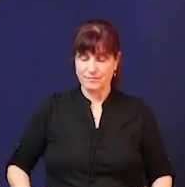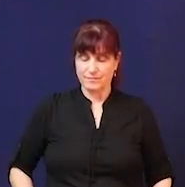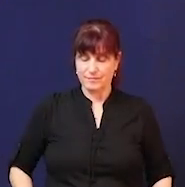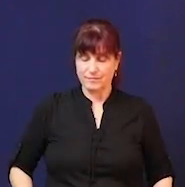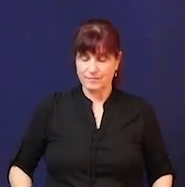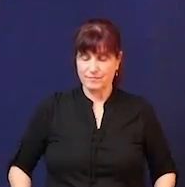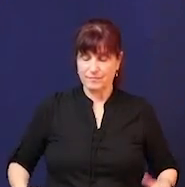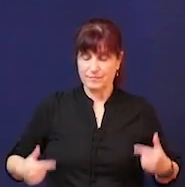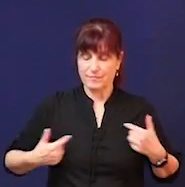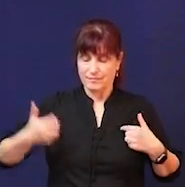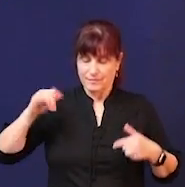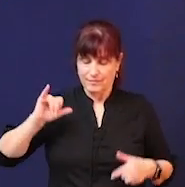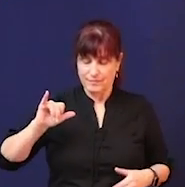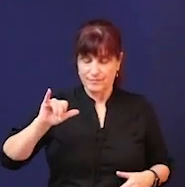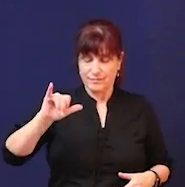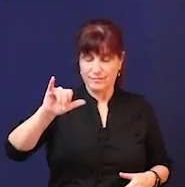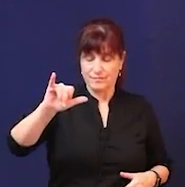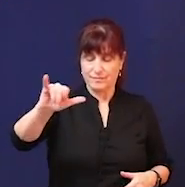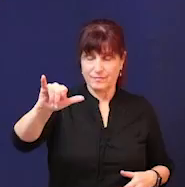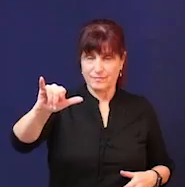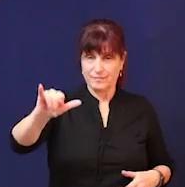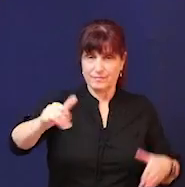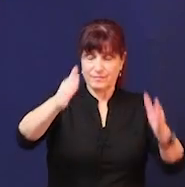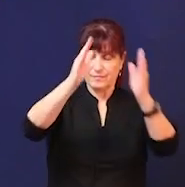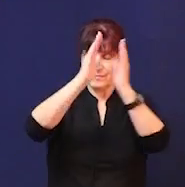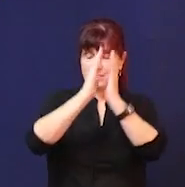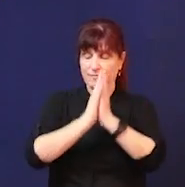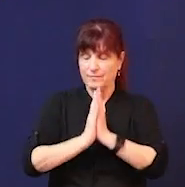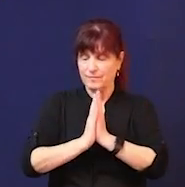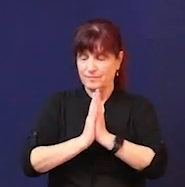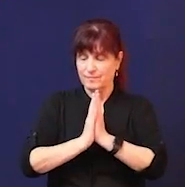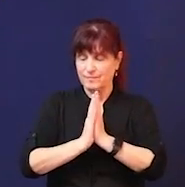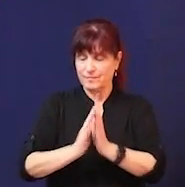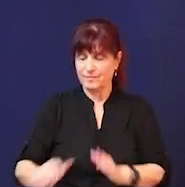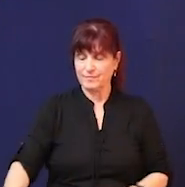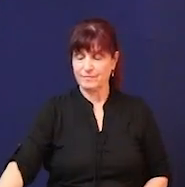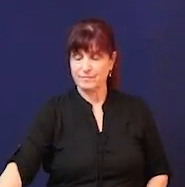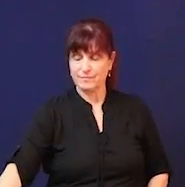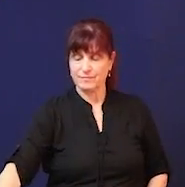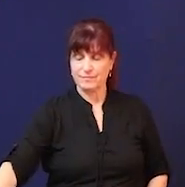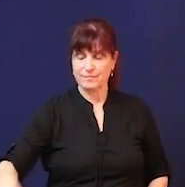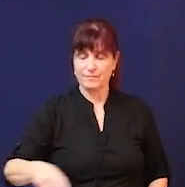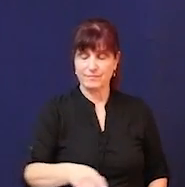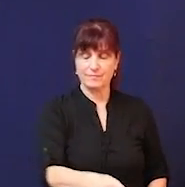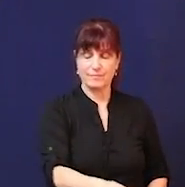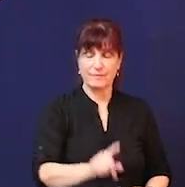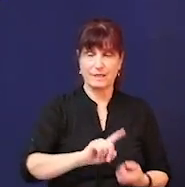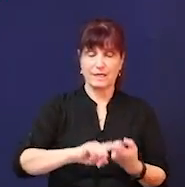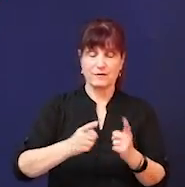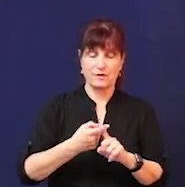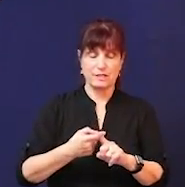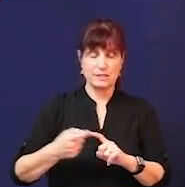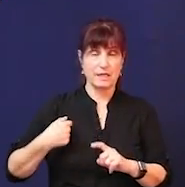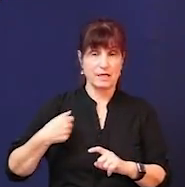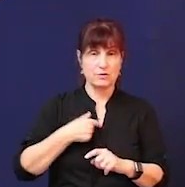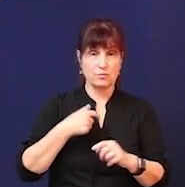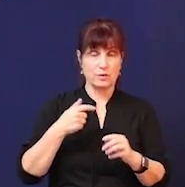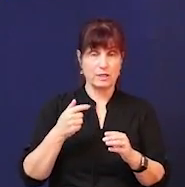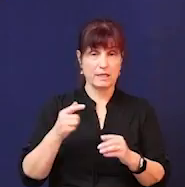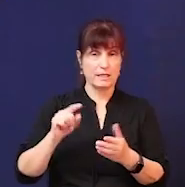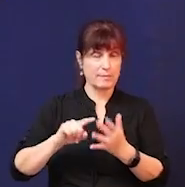needs before our God, who is compassionate and patient from age to age. For the